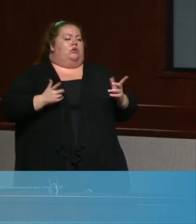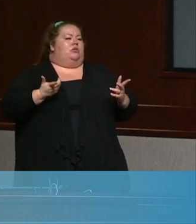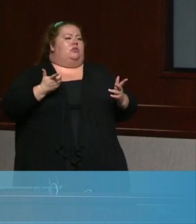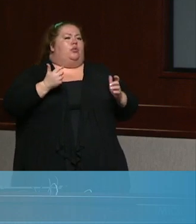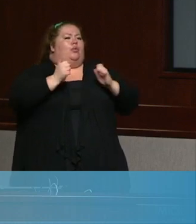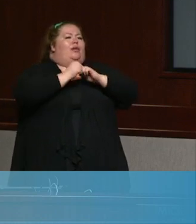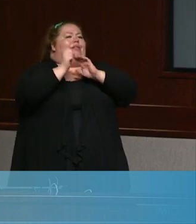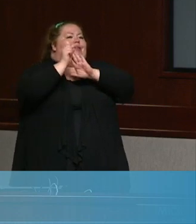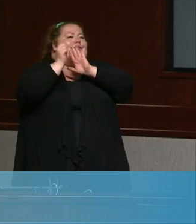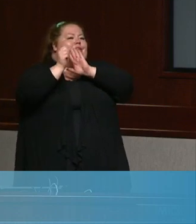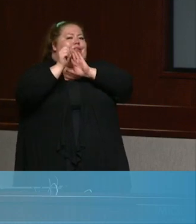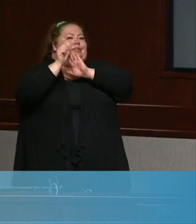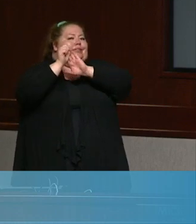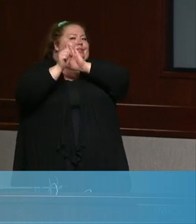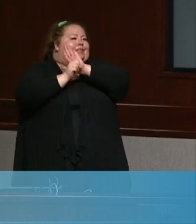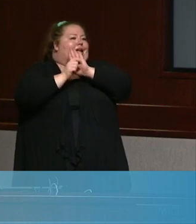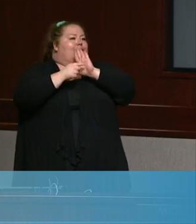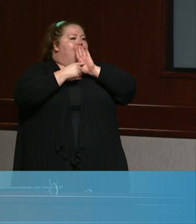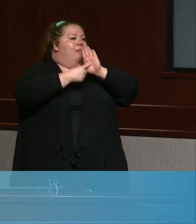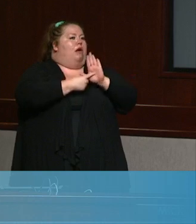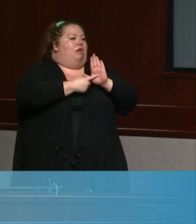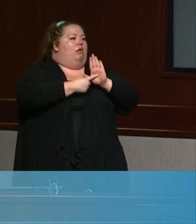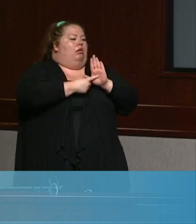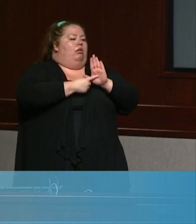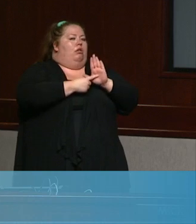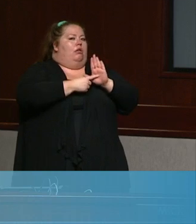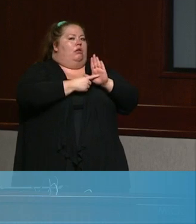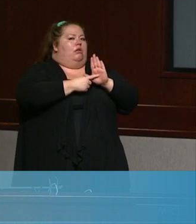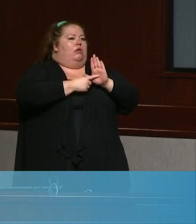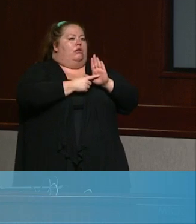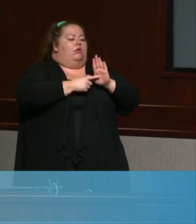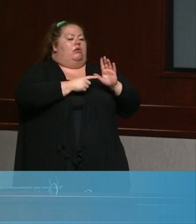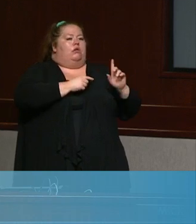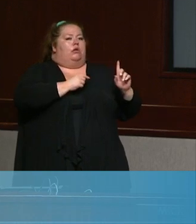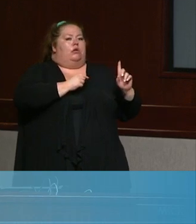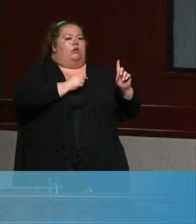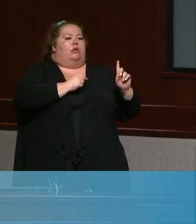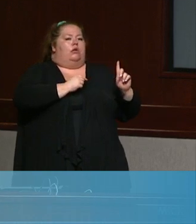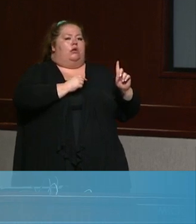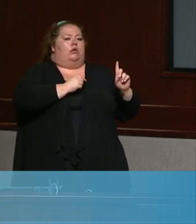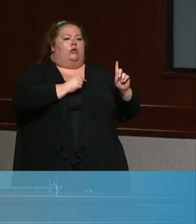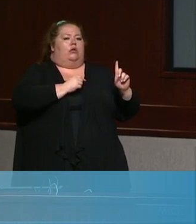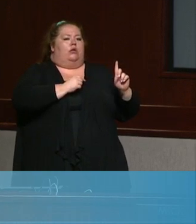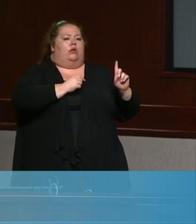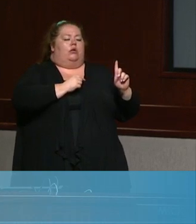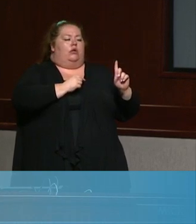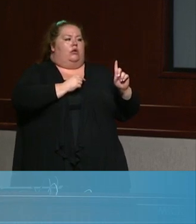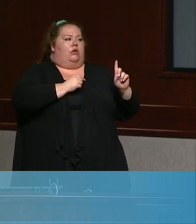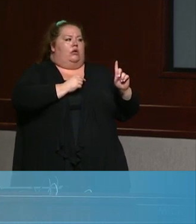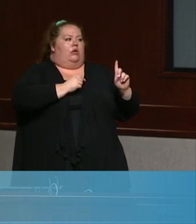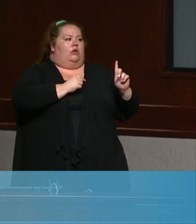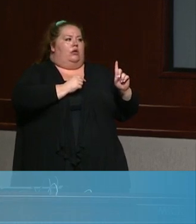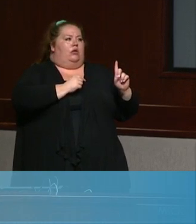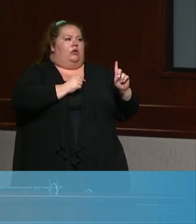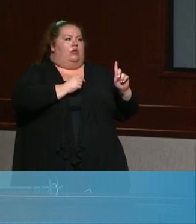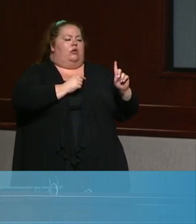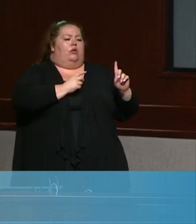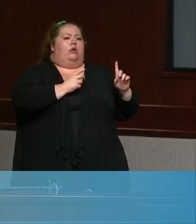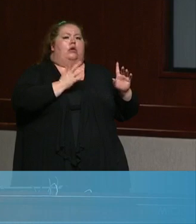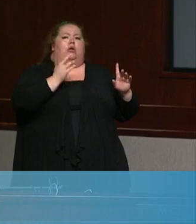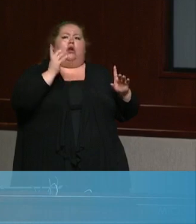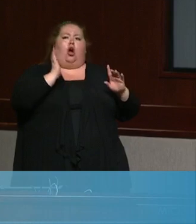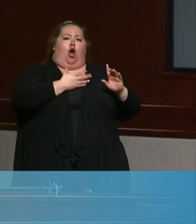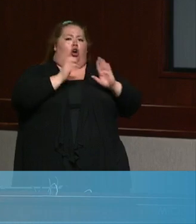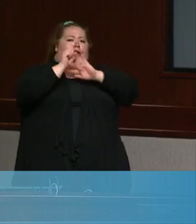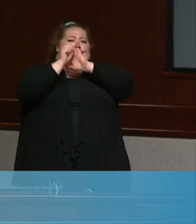Mr. Constantine about this in the past. I know he actually addressed this at the Board of Supervisors on Tuesday. But how accurate are the state models